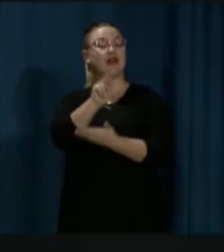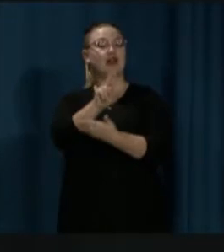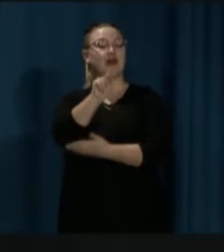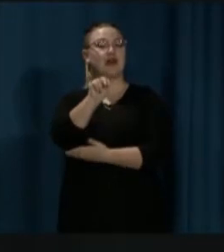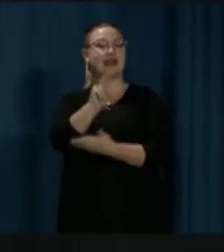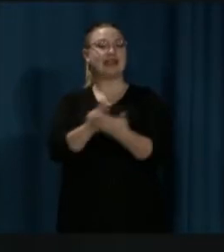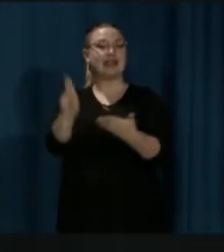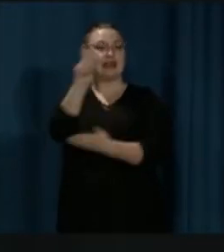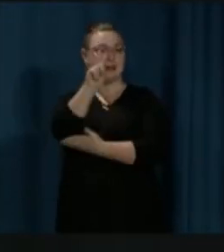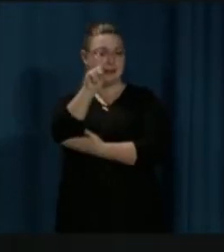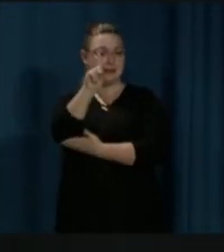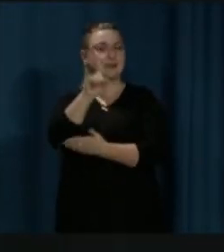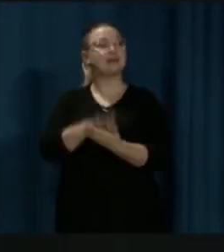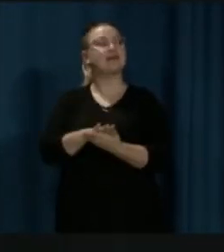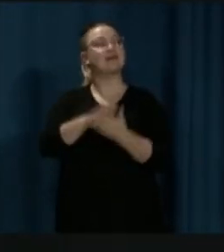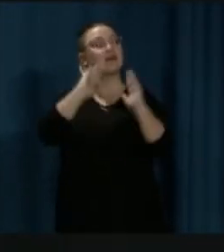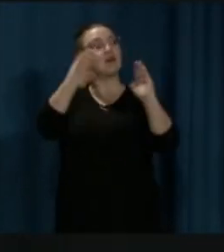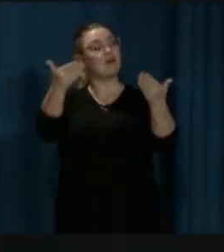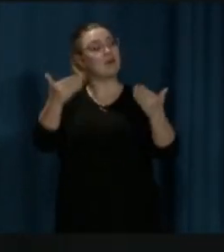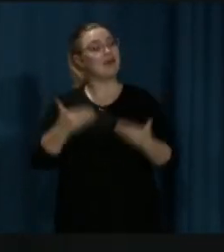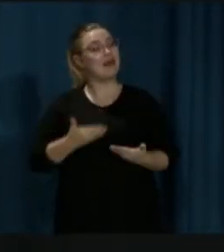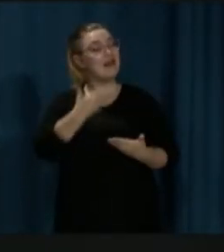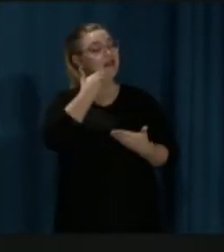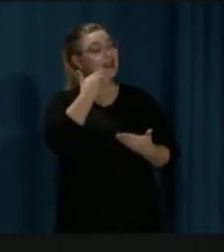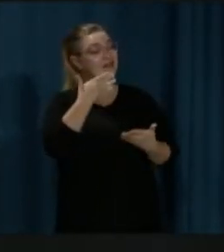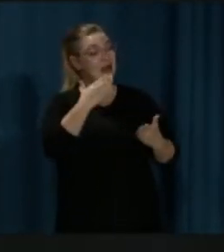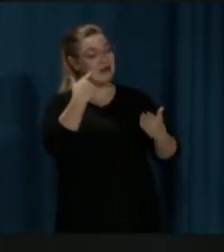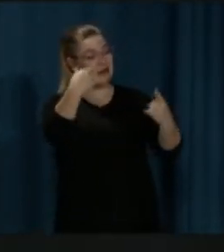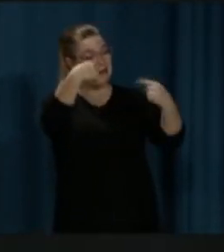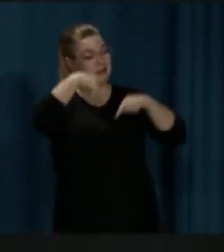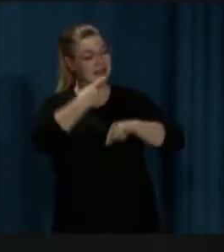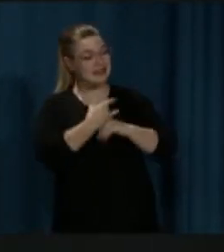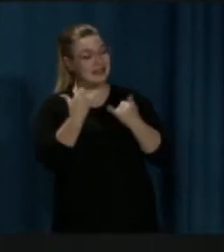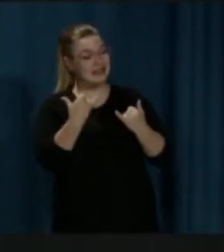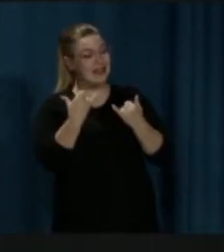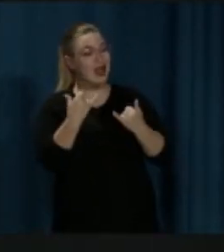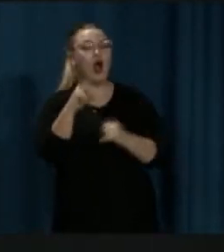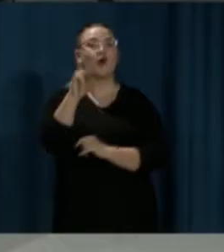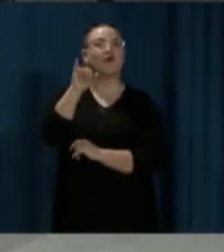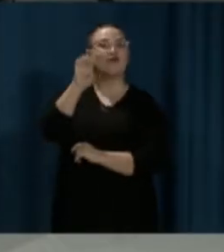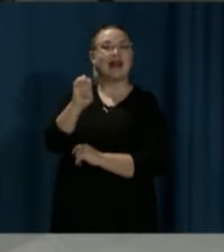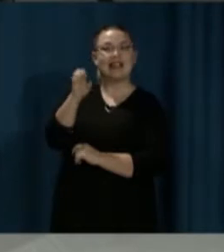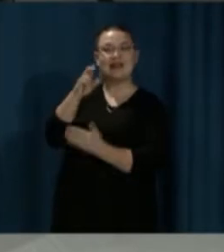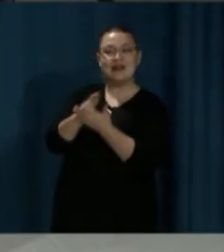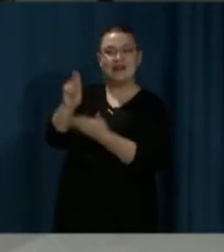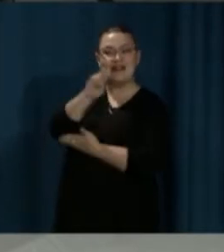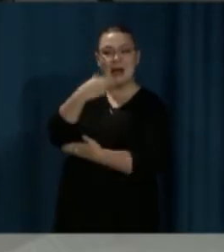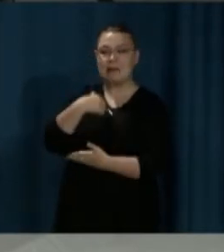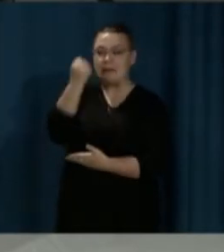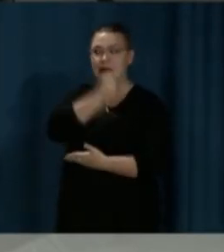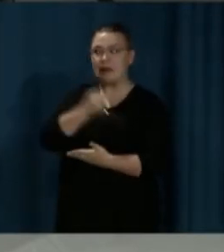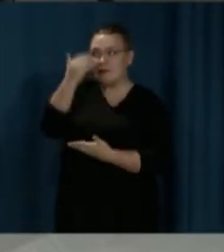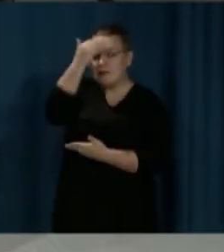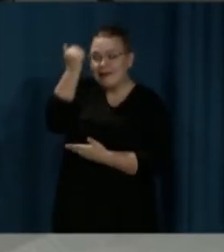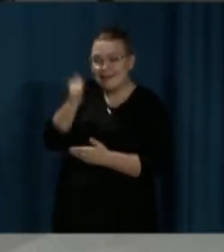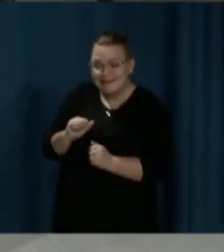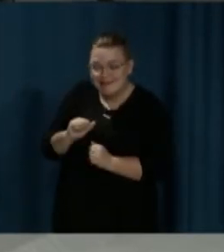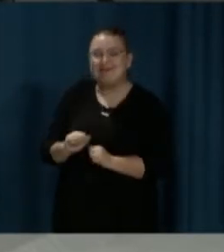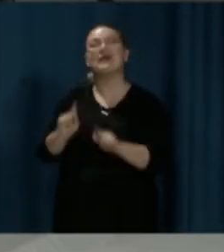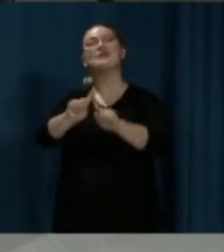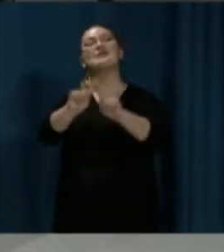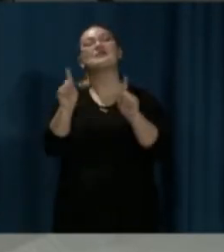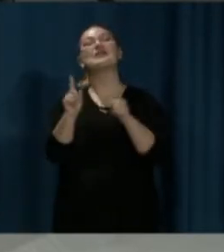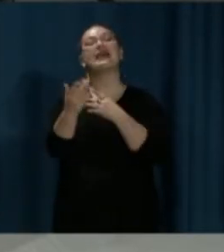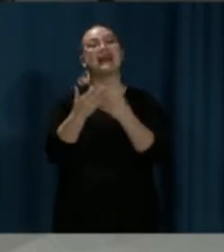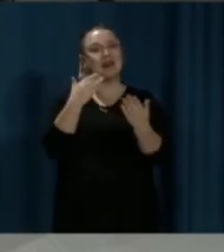University of Dayton. So welcome. Thank you for having me today. Absolutely. Rice University, I'm sorry I forgot that. It's okay. So I'm just so pleased to